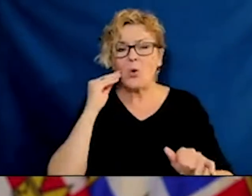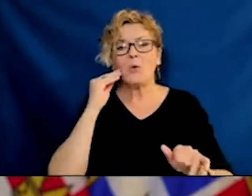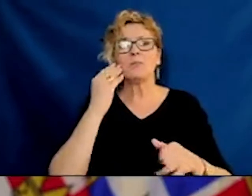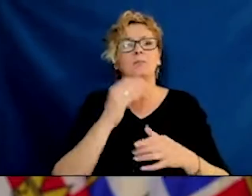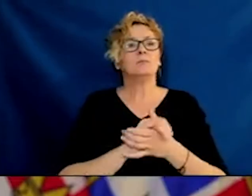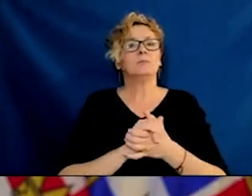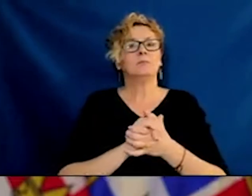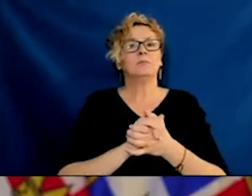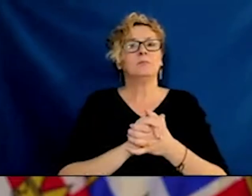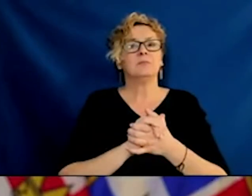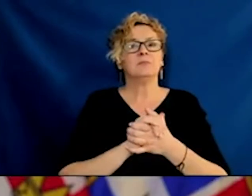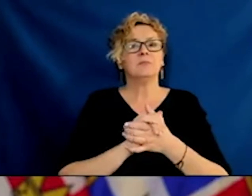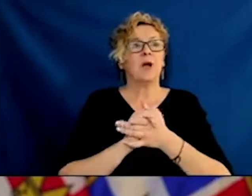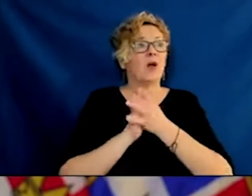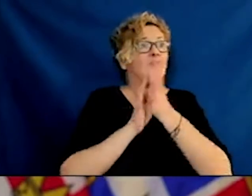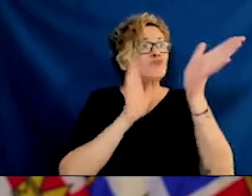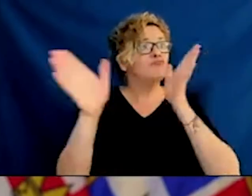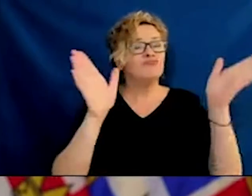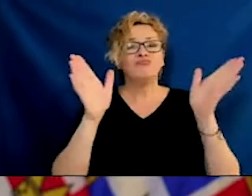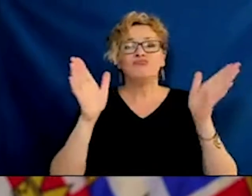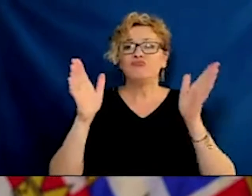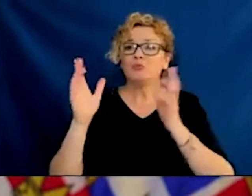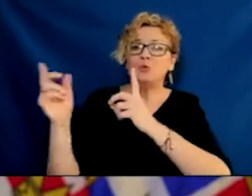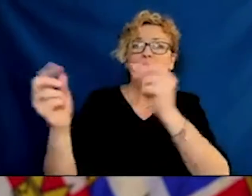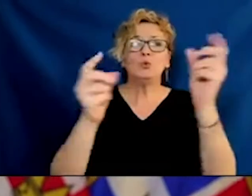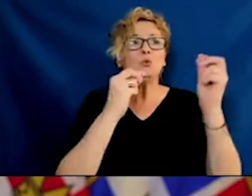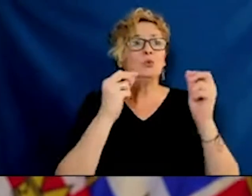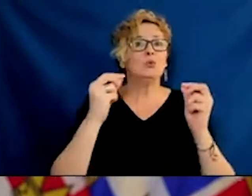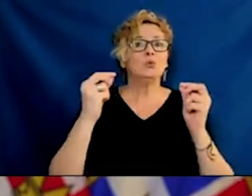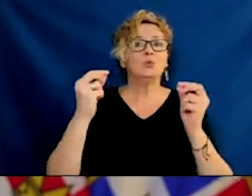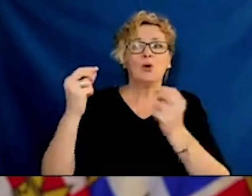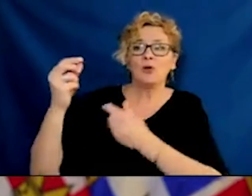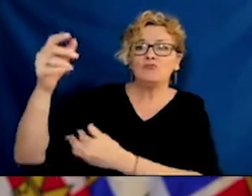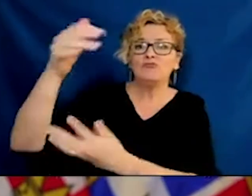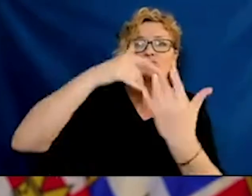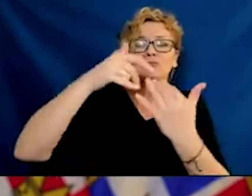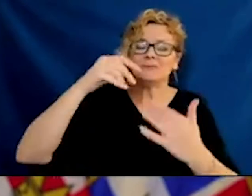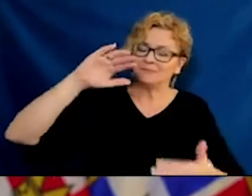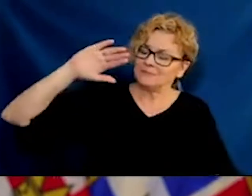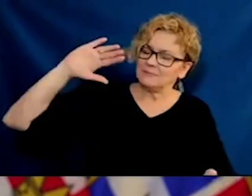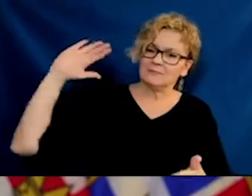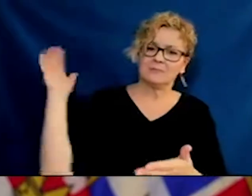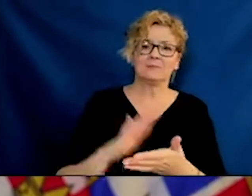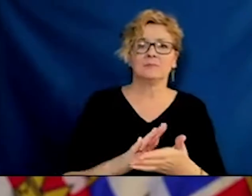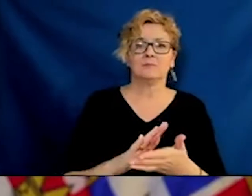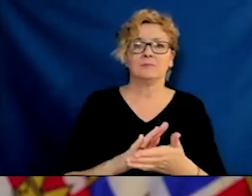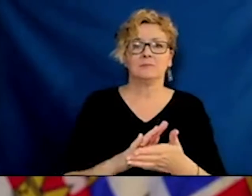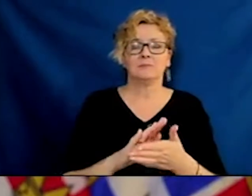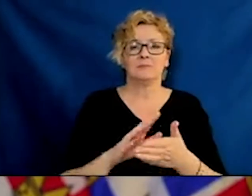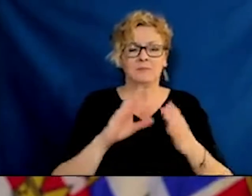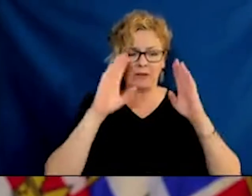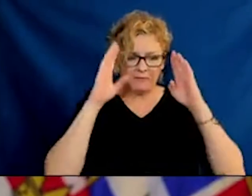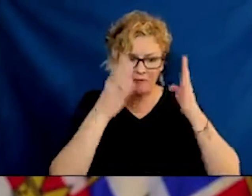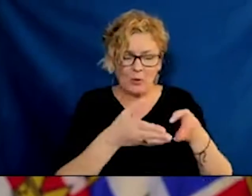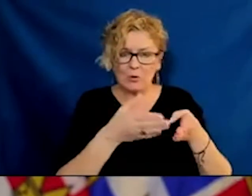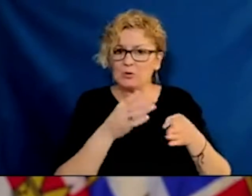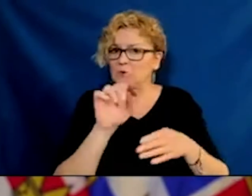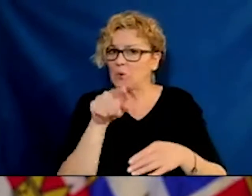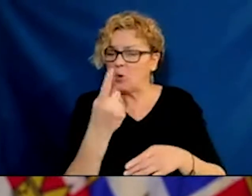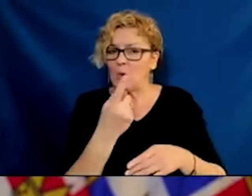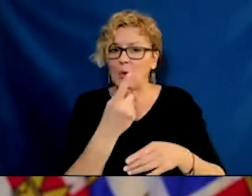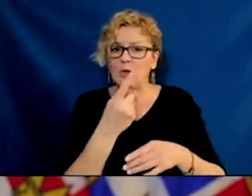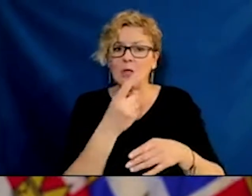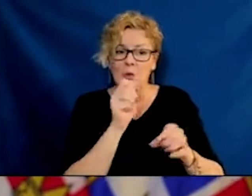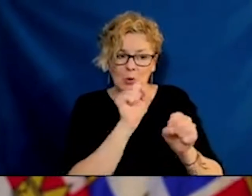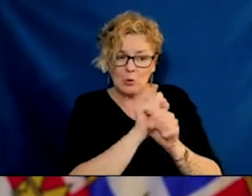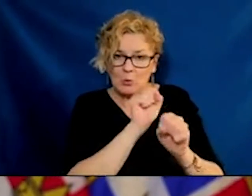keeping us together, focusing on our work from home if we can, focusing on making sure children